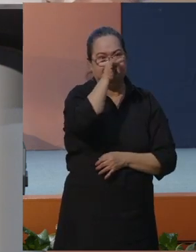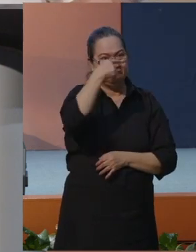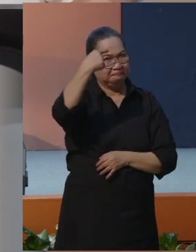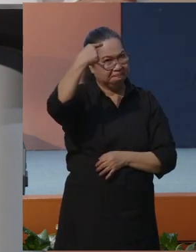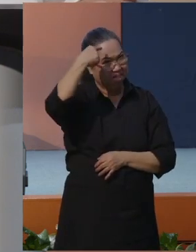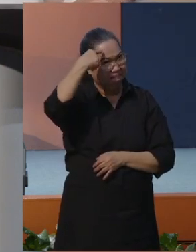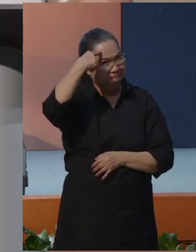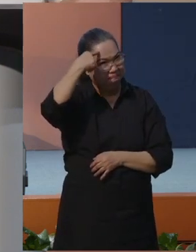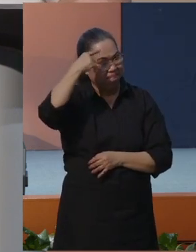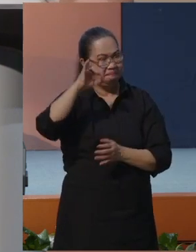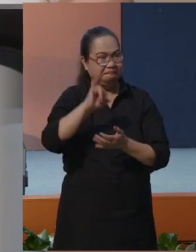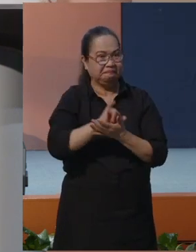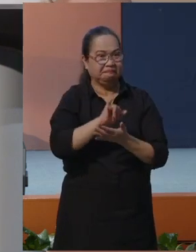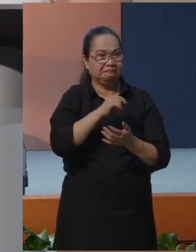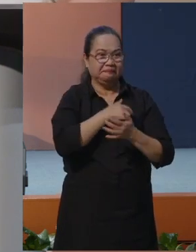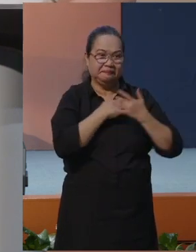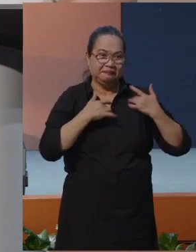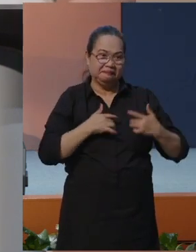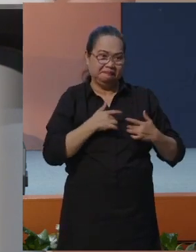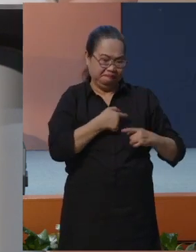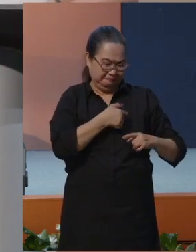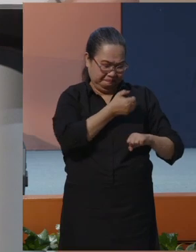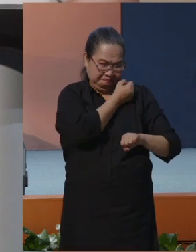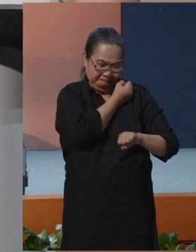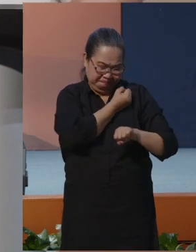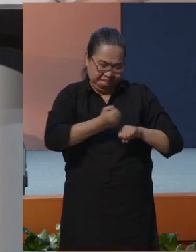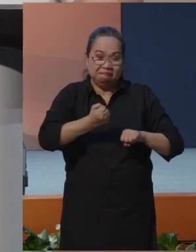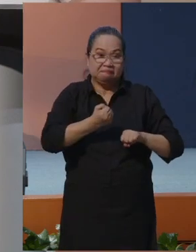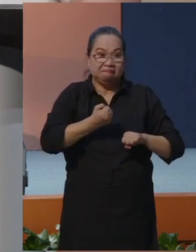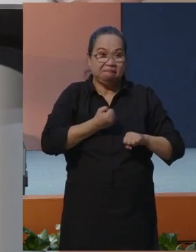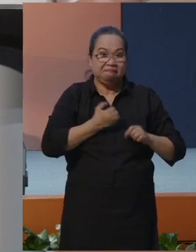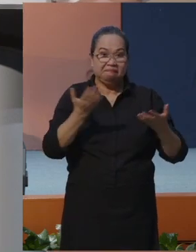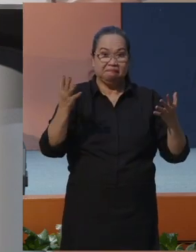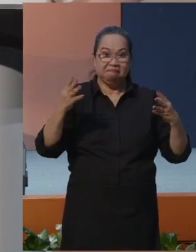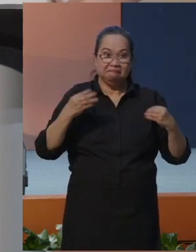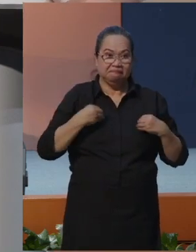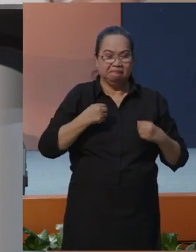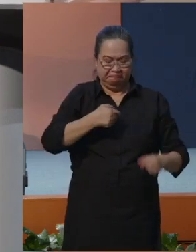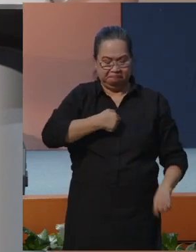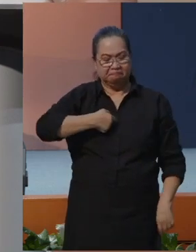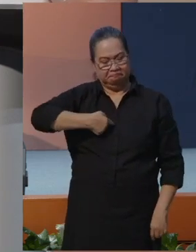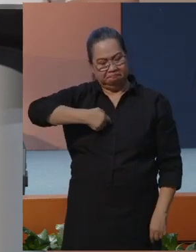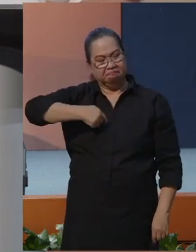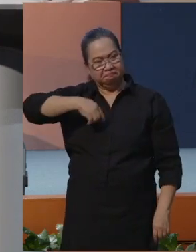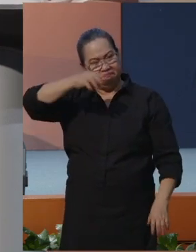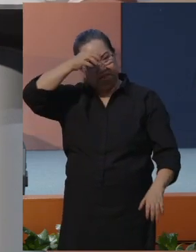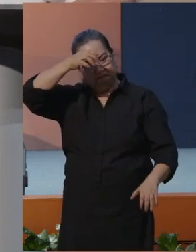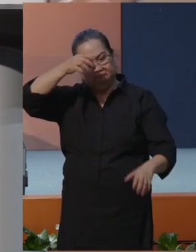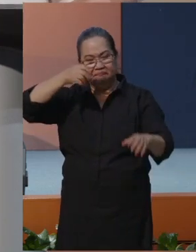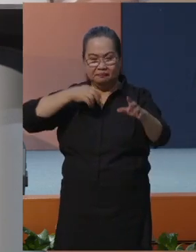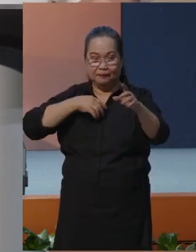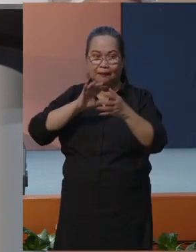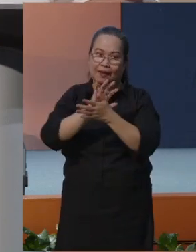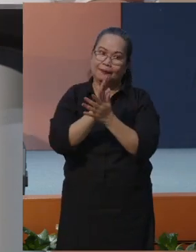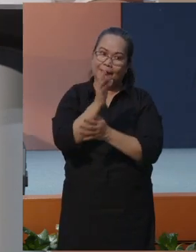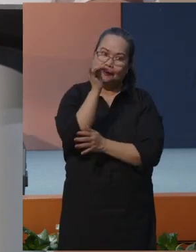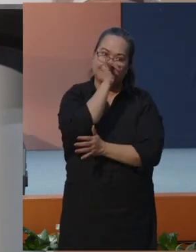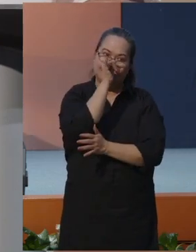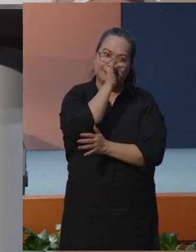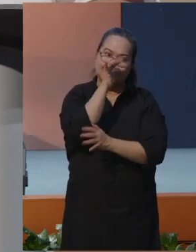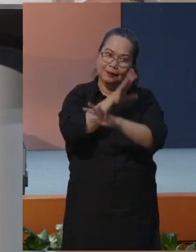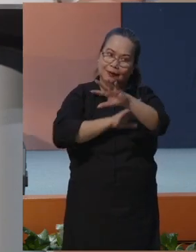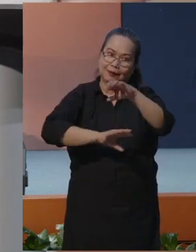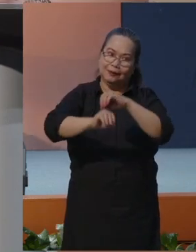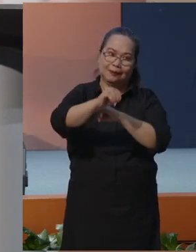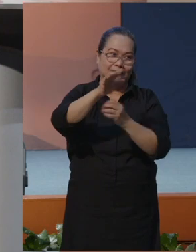thinking, and their foolish hearts were darkened. Claiming to be wise, they became fools and exchanged